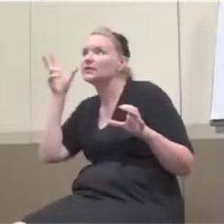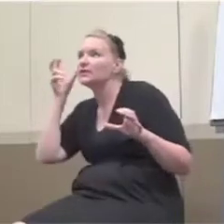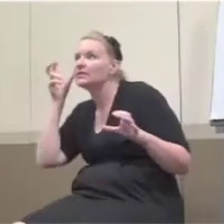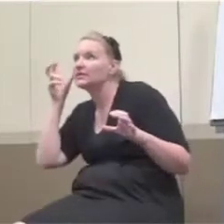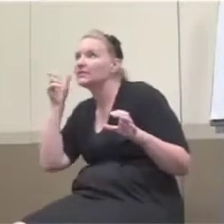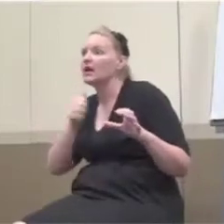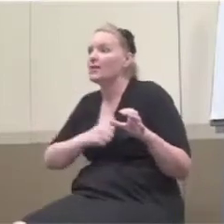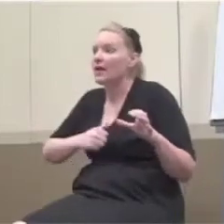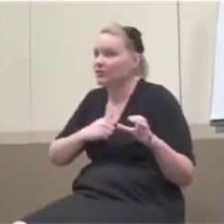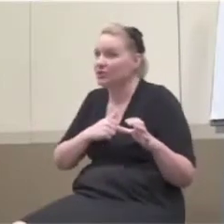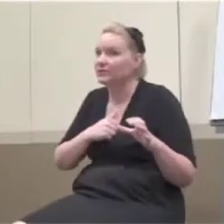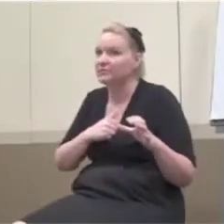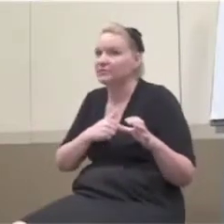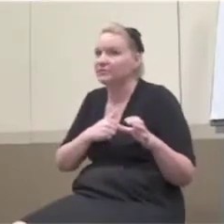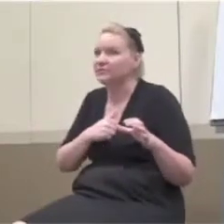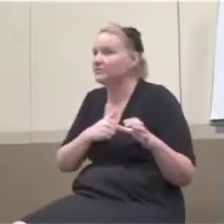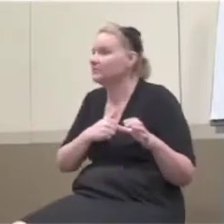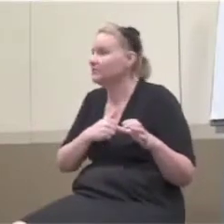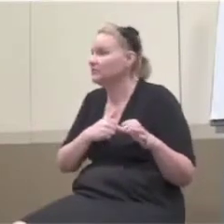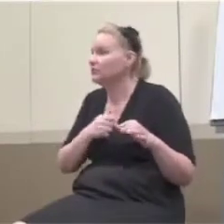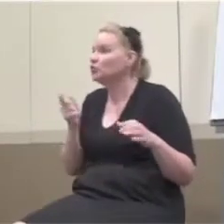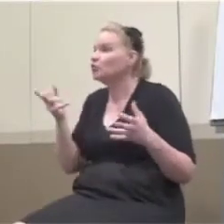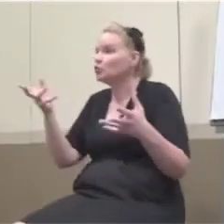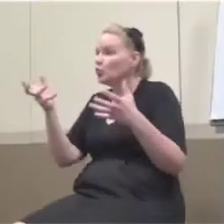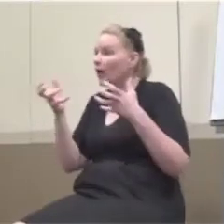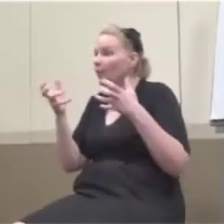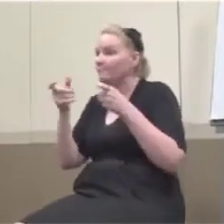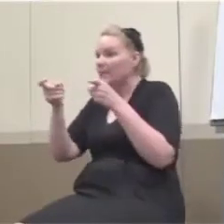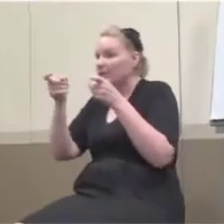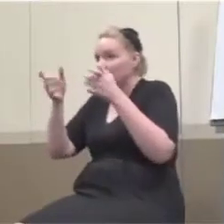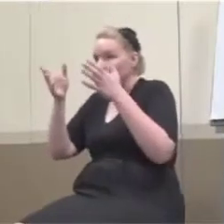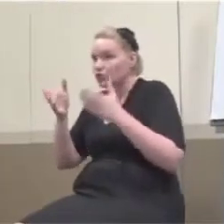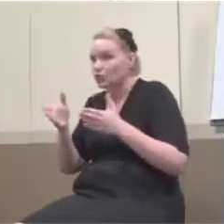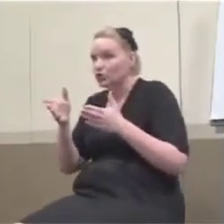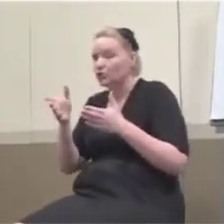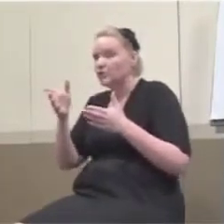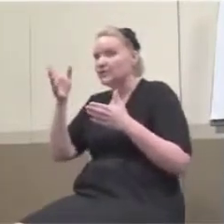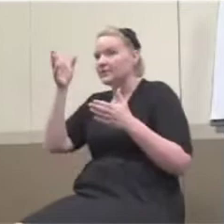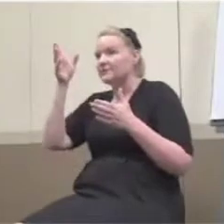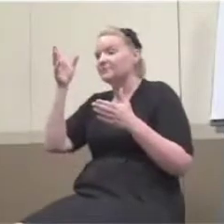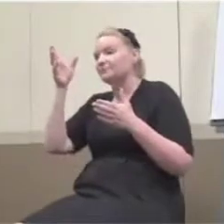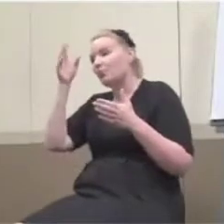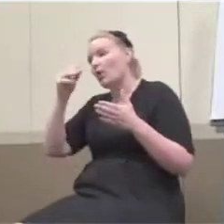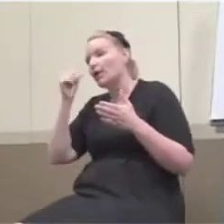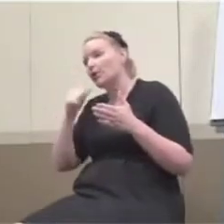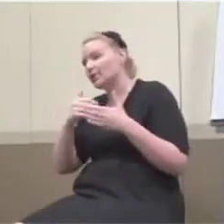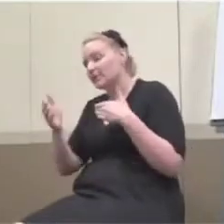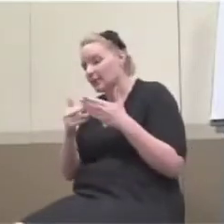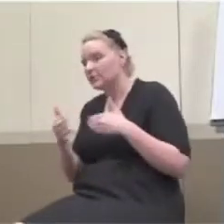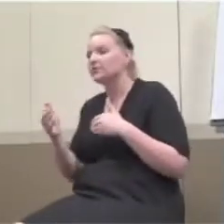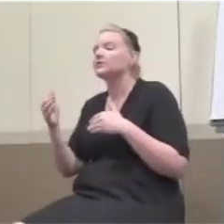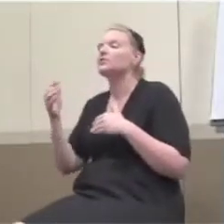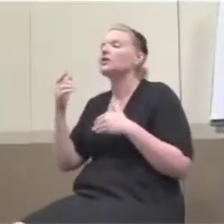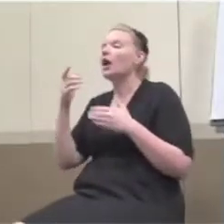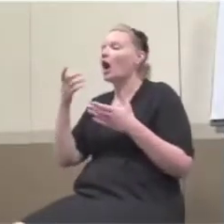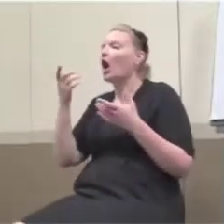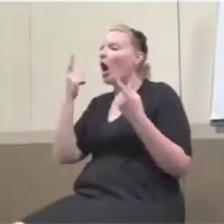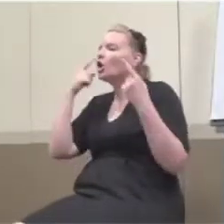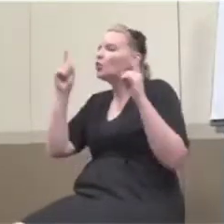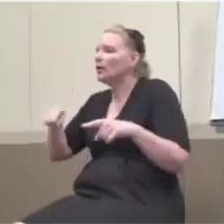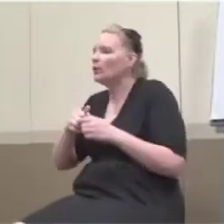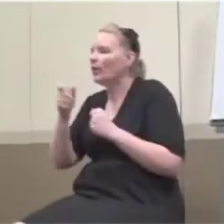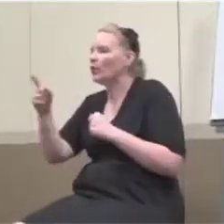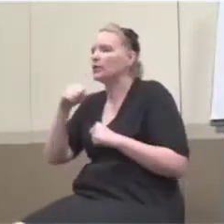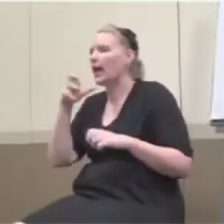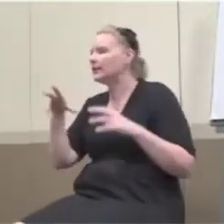Listen and apologize, right? You want him to, or her, because I don't want to be sexist, you want them to agree that it's unacceptable,